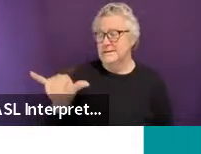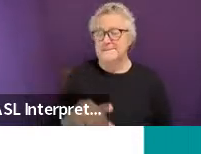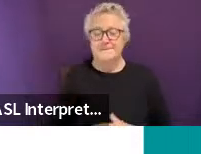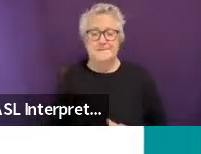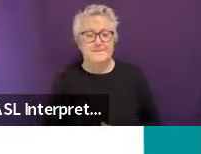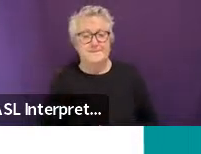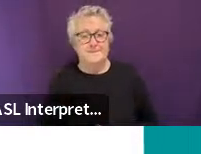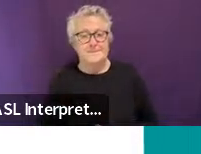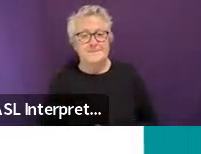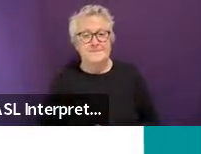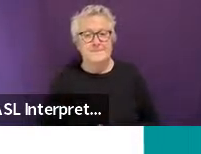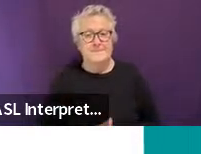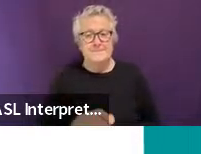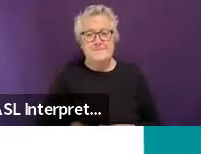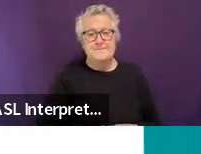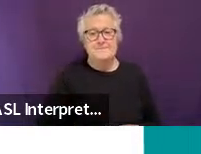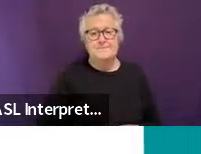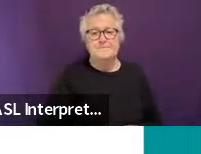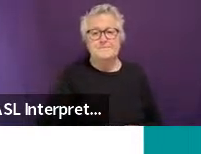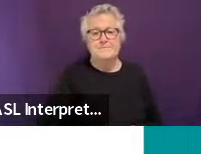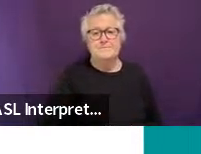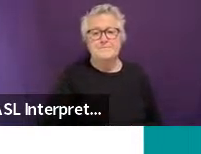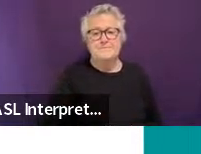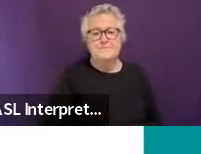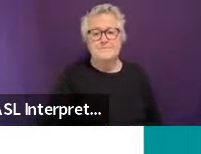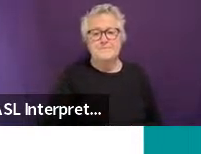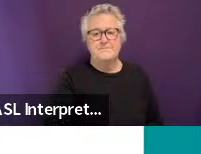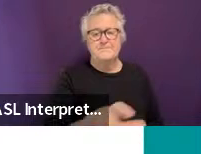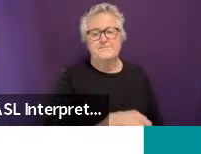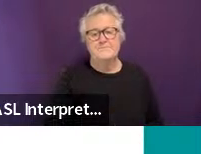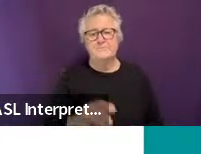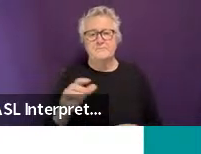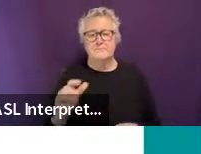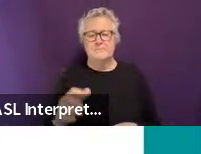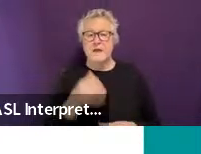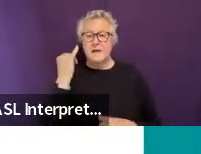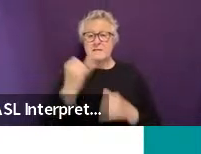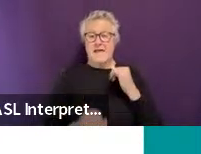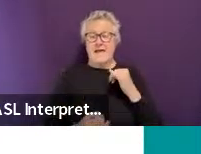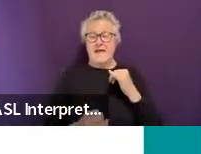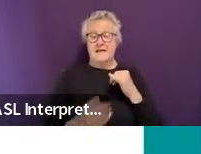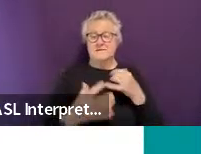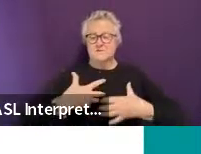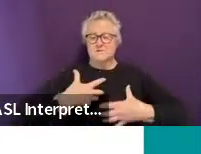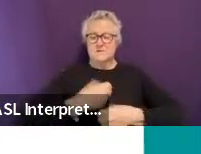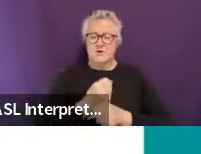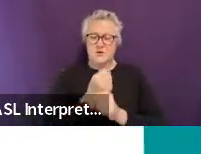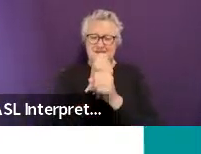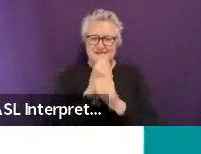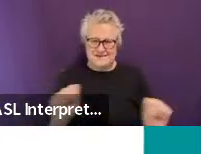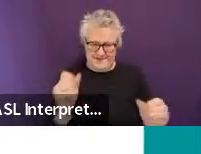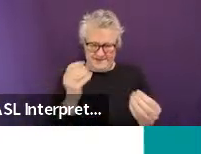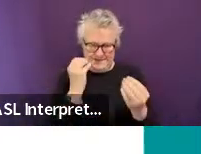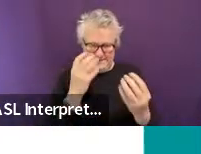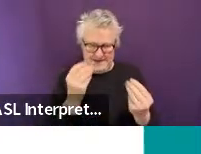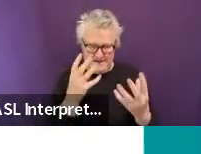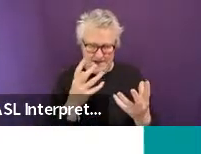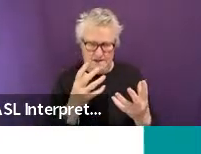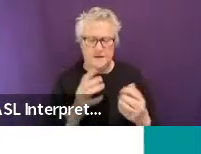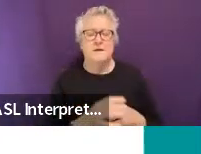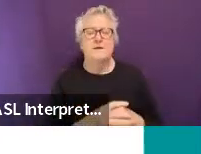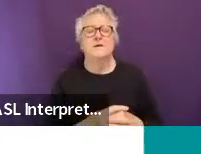So the last thing here, I'll just summarize kind of the safety data. So the short merge, diverge, and weaving areas, plus the congested conditions and bridge lifts. I